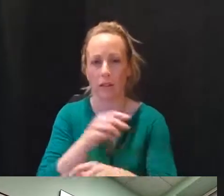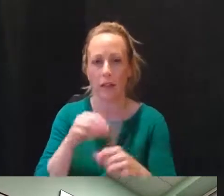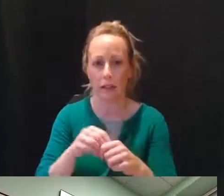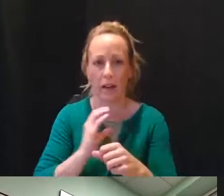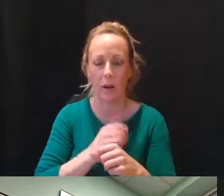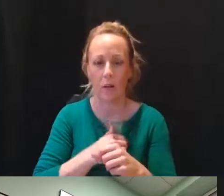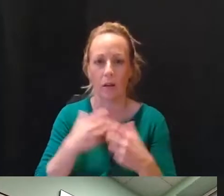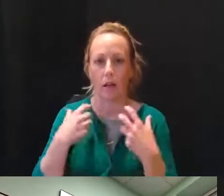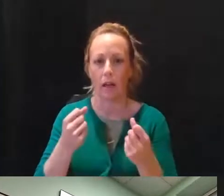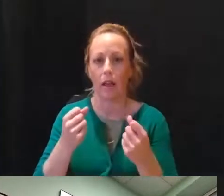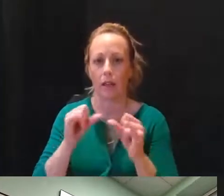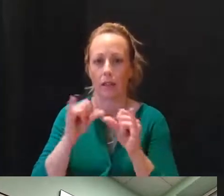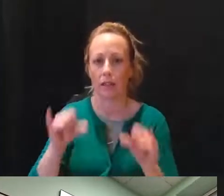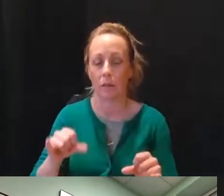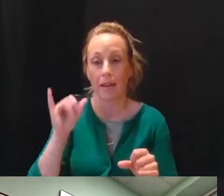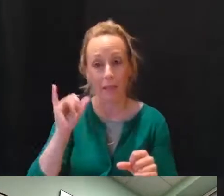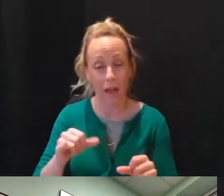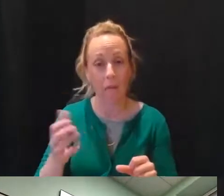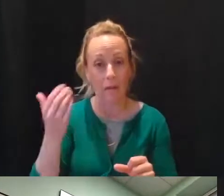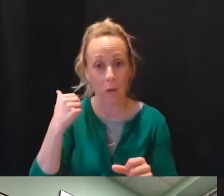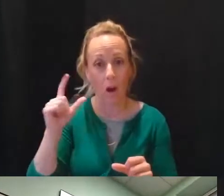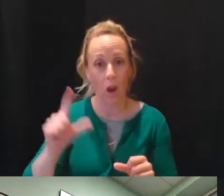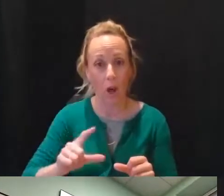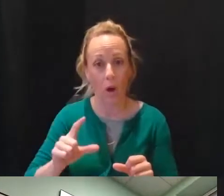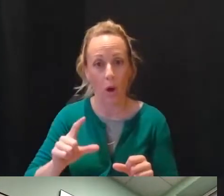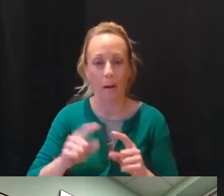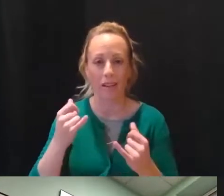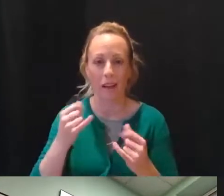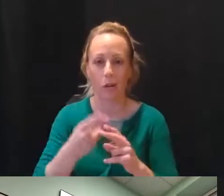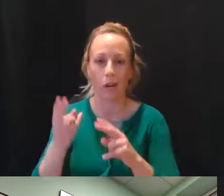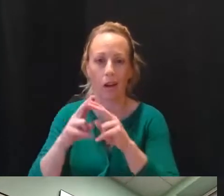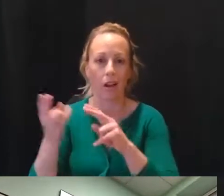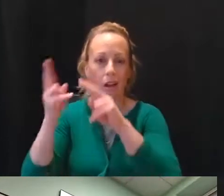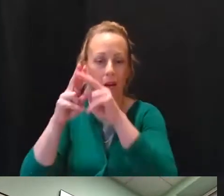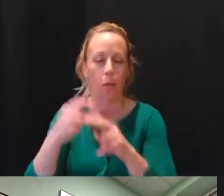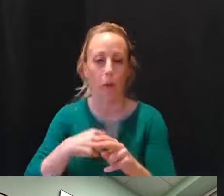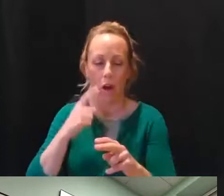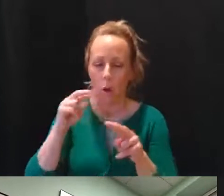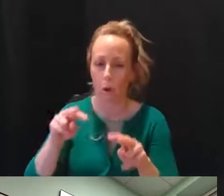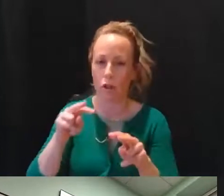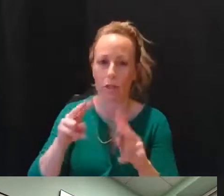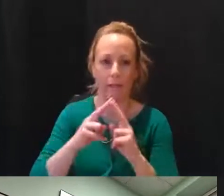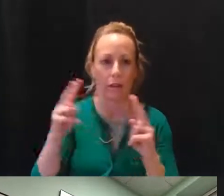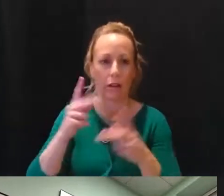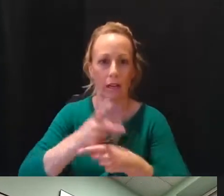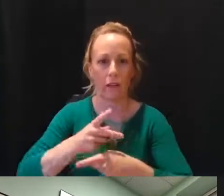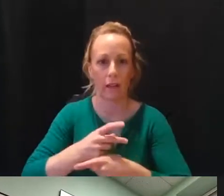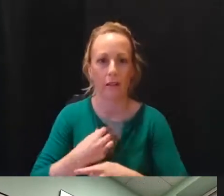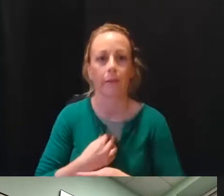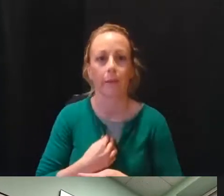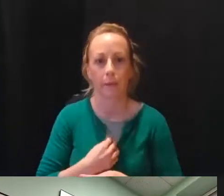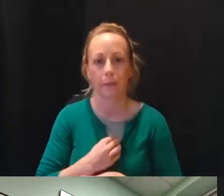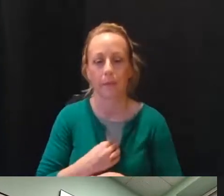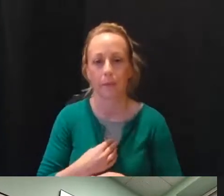which was lower before but has then gone up. So we are watching it very carefully. What happens in